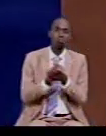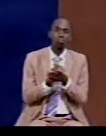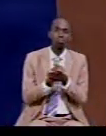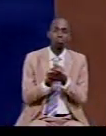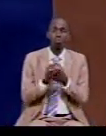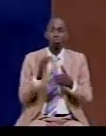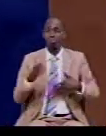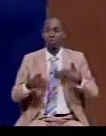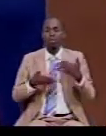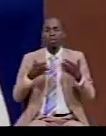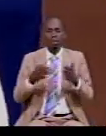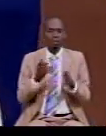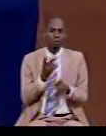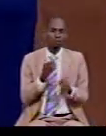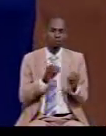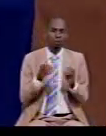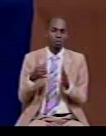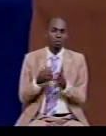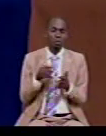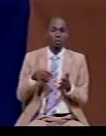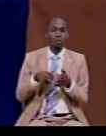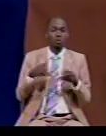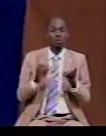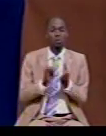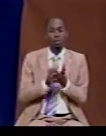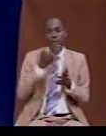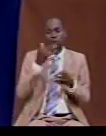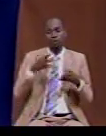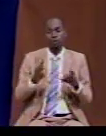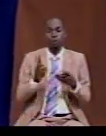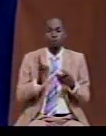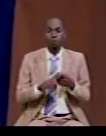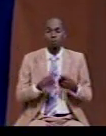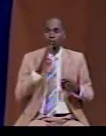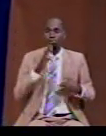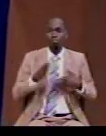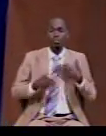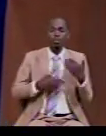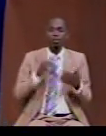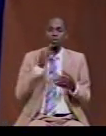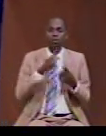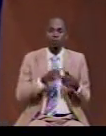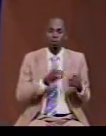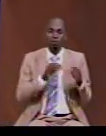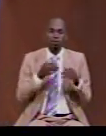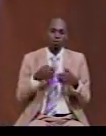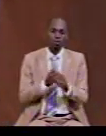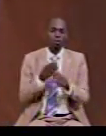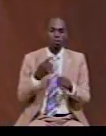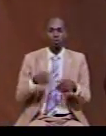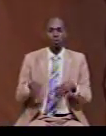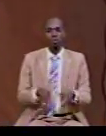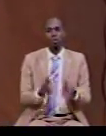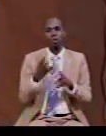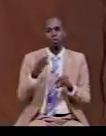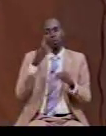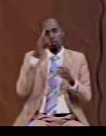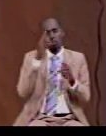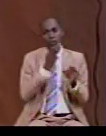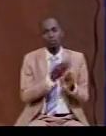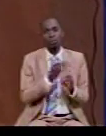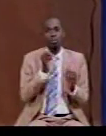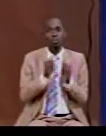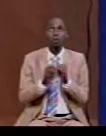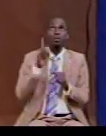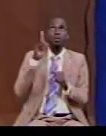celebrate is to keep the path of faith, that which he has saved. Let us not forget the vision. Let